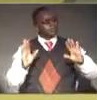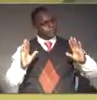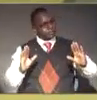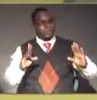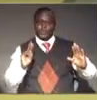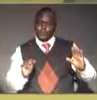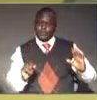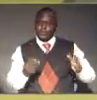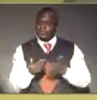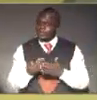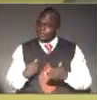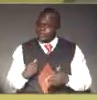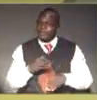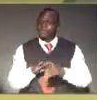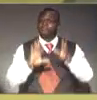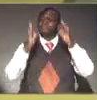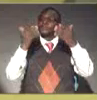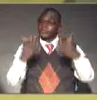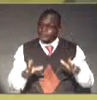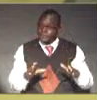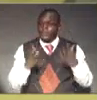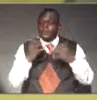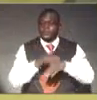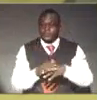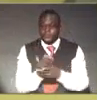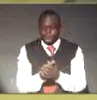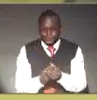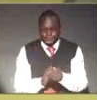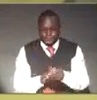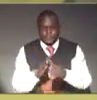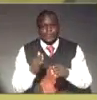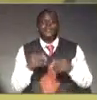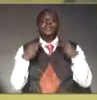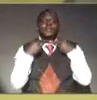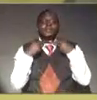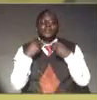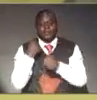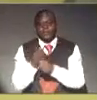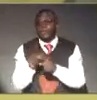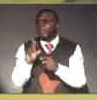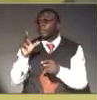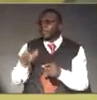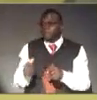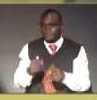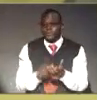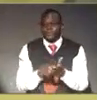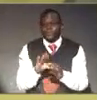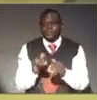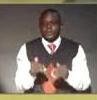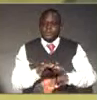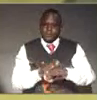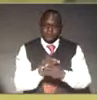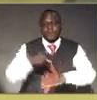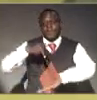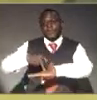have already done ceremonial washing. This is the only thing that a slave does, and no one is doing it. So he washed Peter's